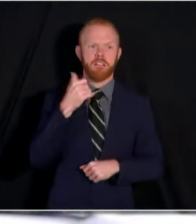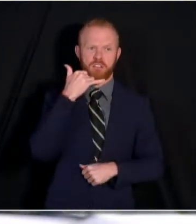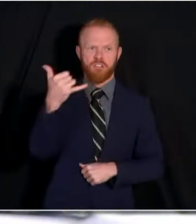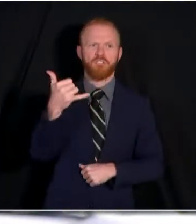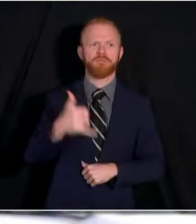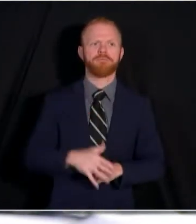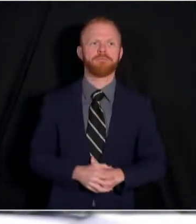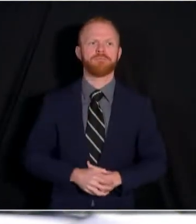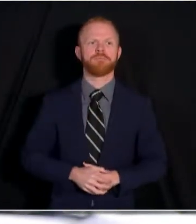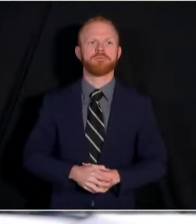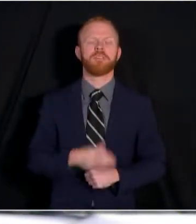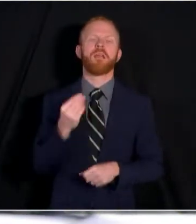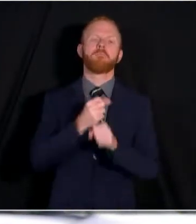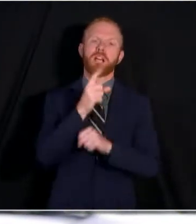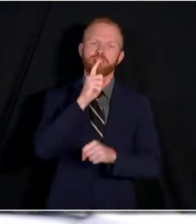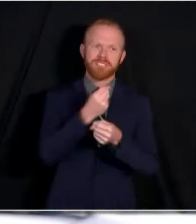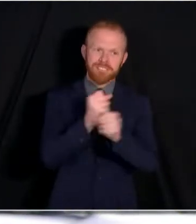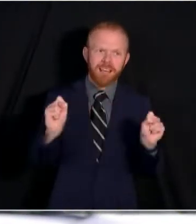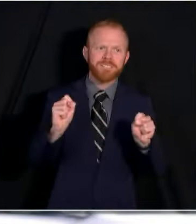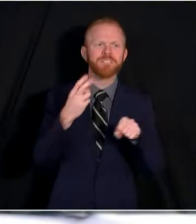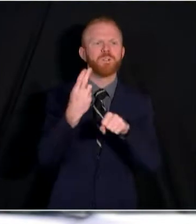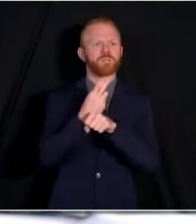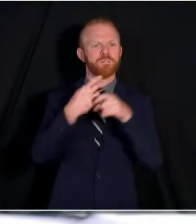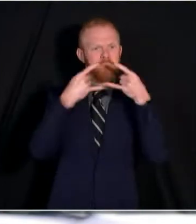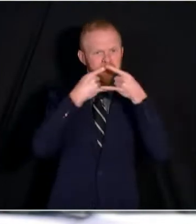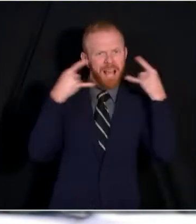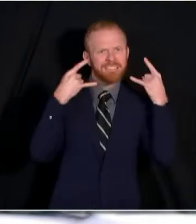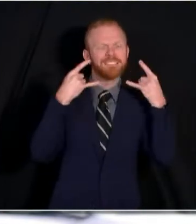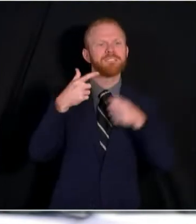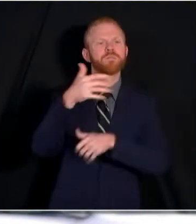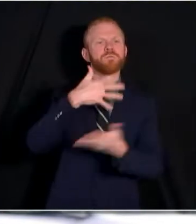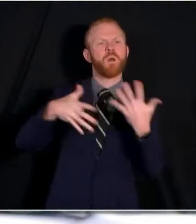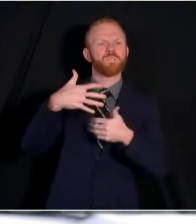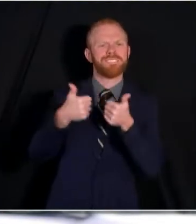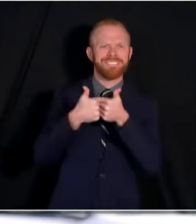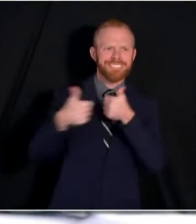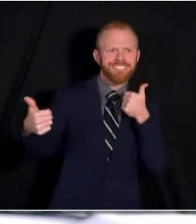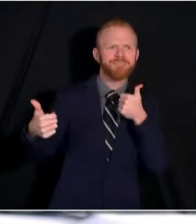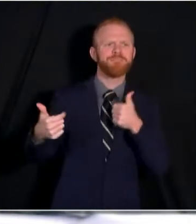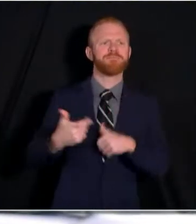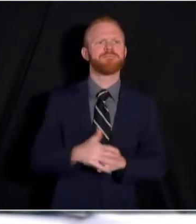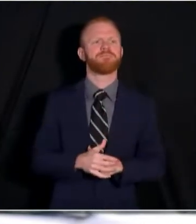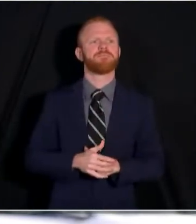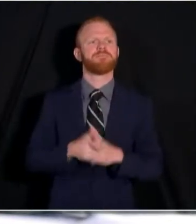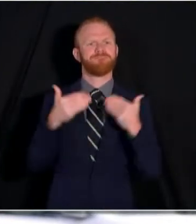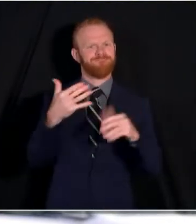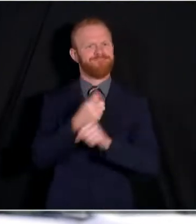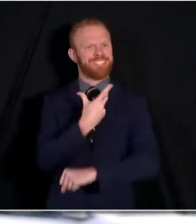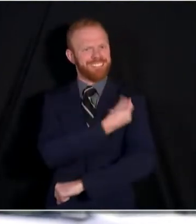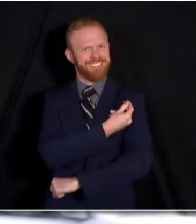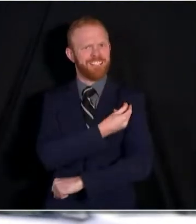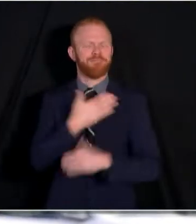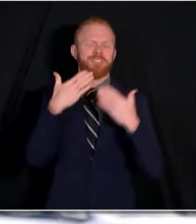masks, practice social distancing, and get vaccinated. Thank you.